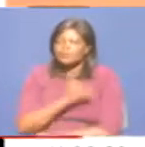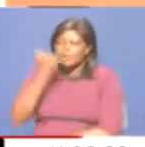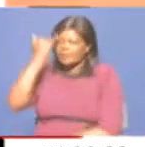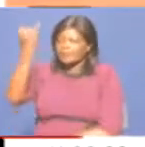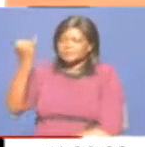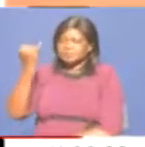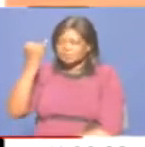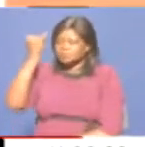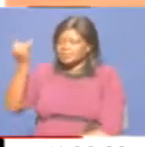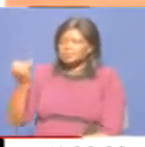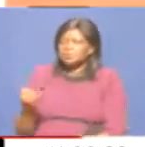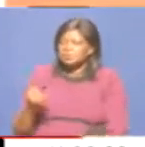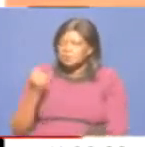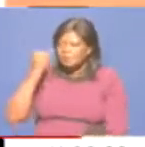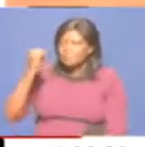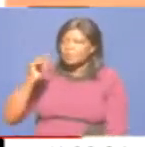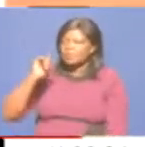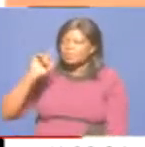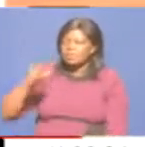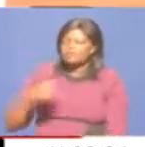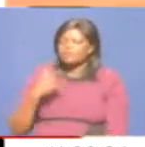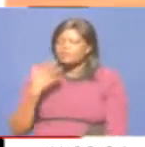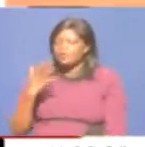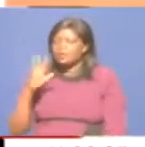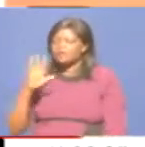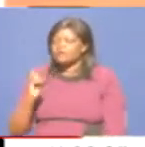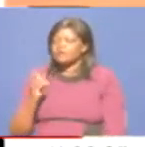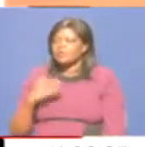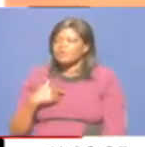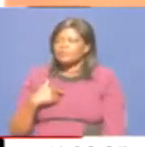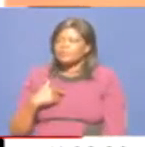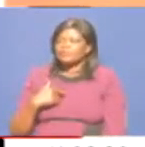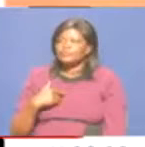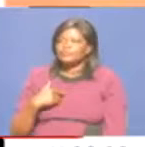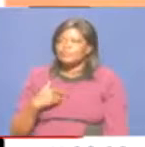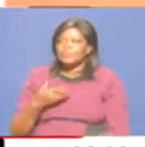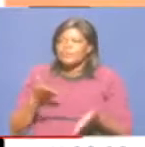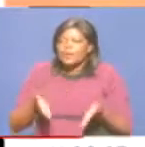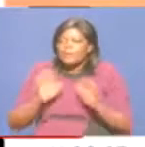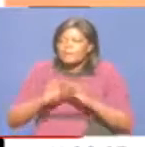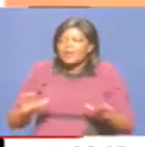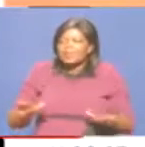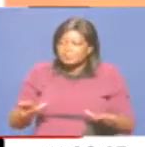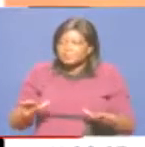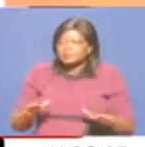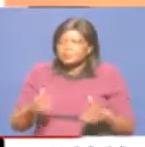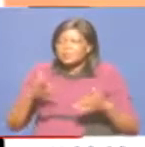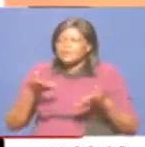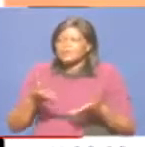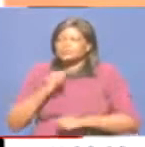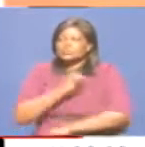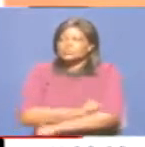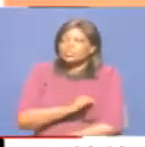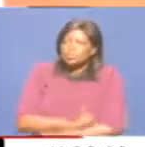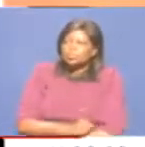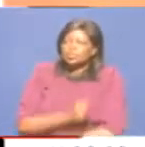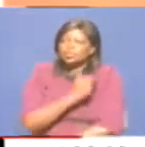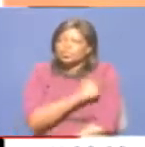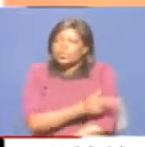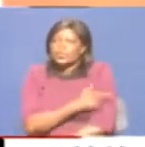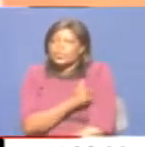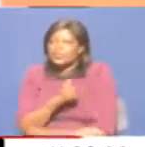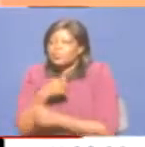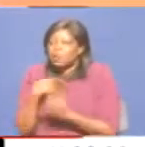Imagine in the 1,450 wards of Kenya, we have a modern market, a modern school, a modern dispensary.